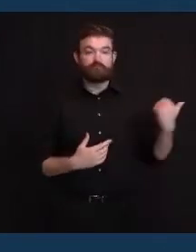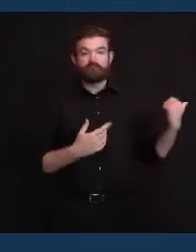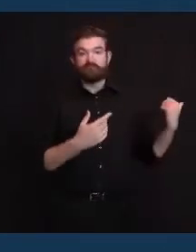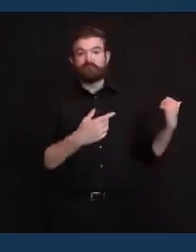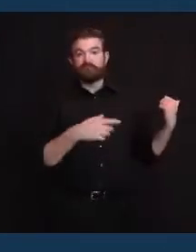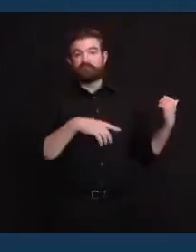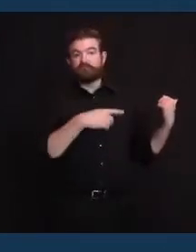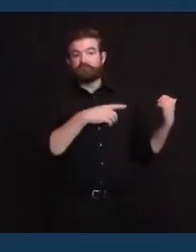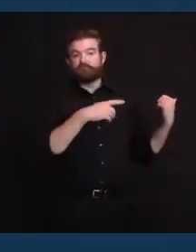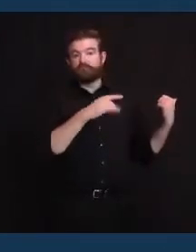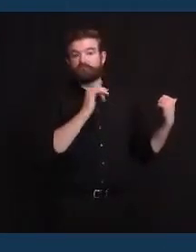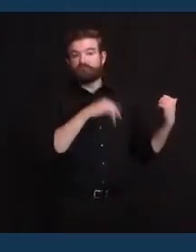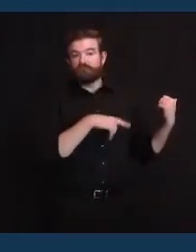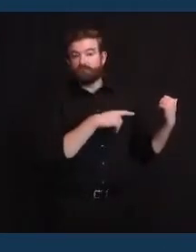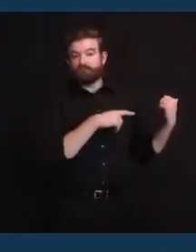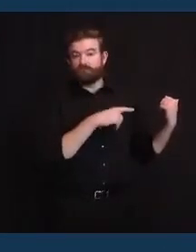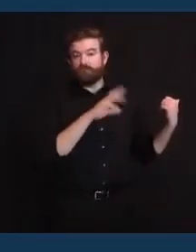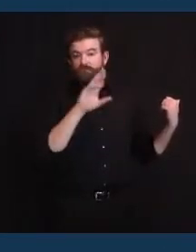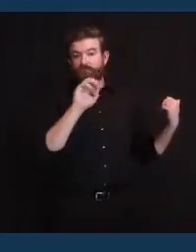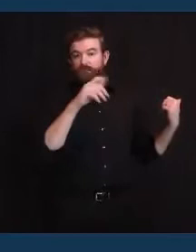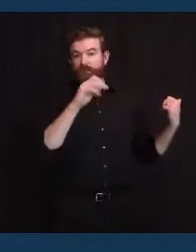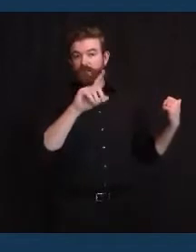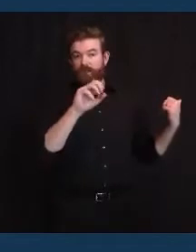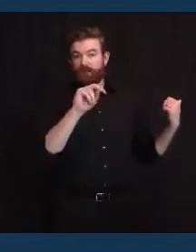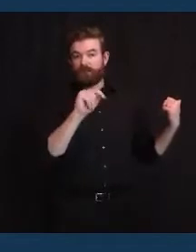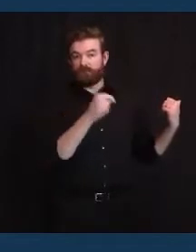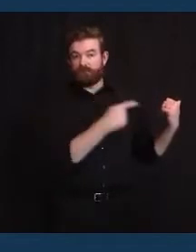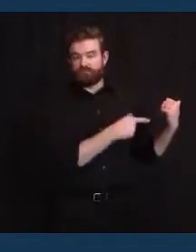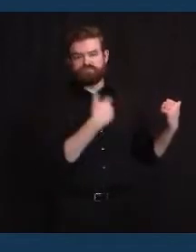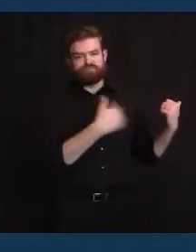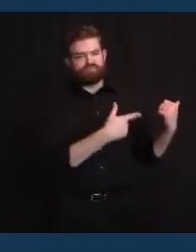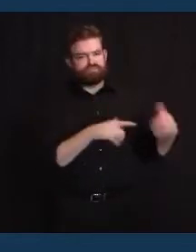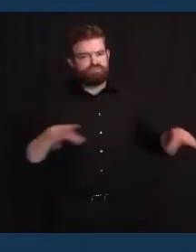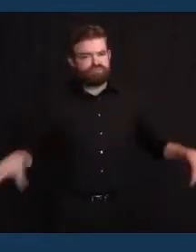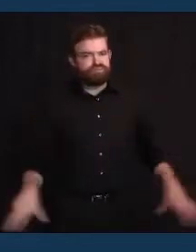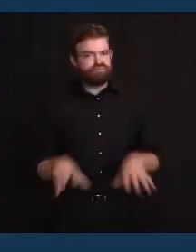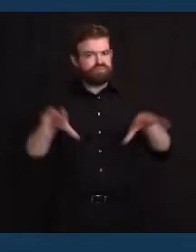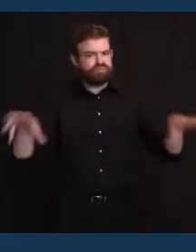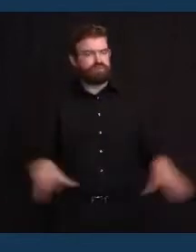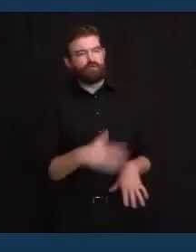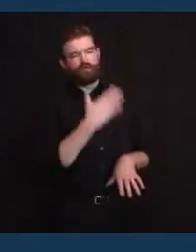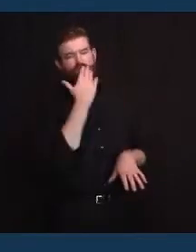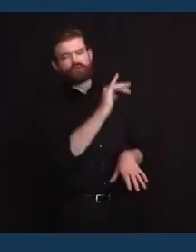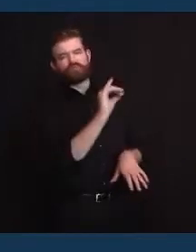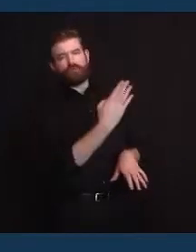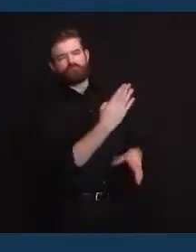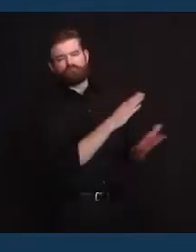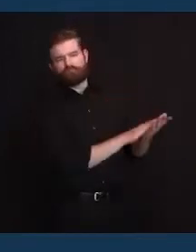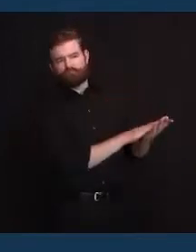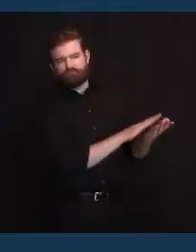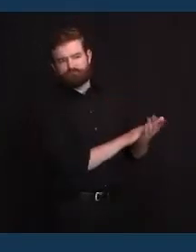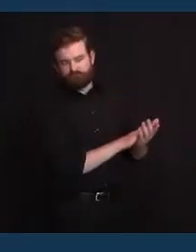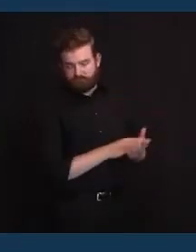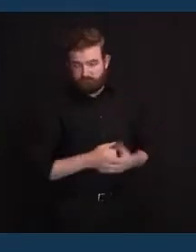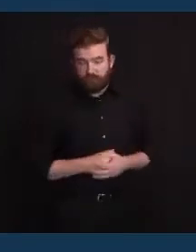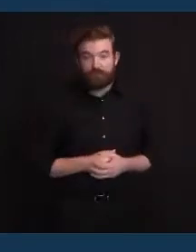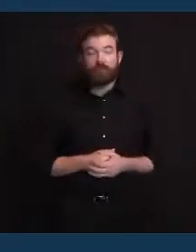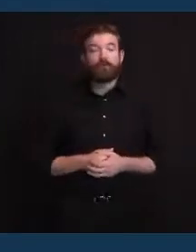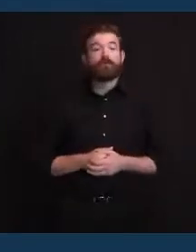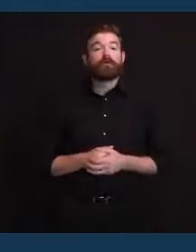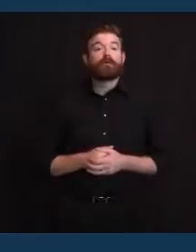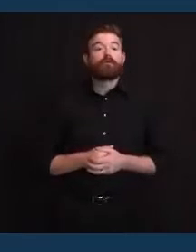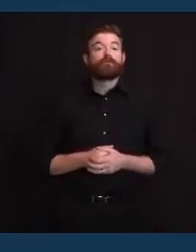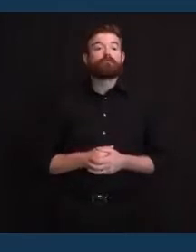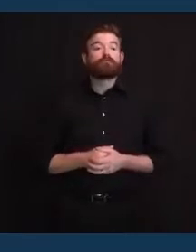every expectation that our kids will return to their schools come September. The guidance we are releasing today,